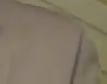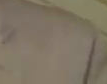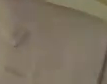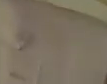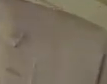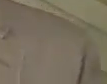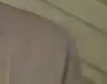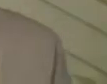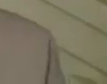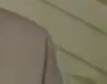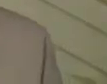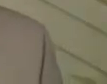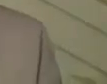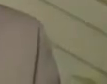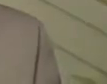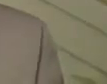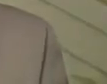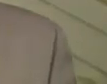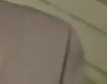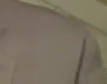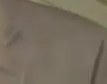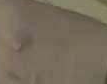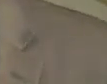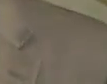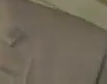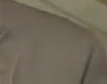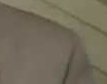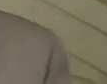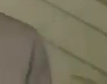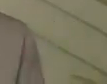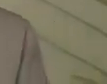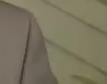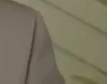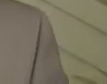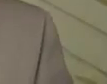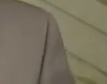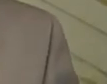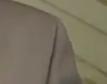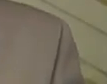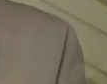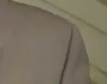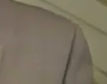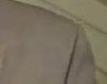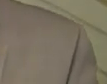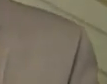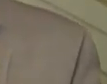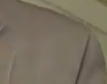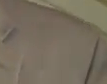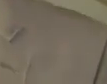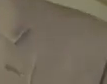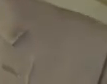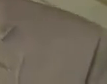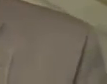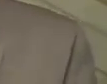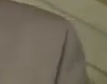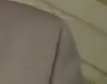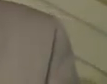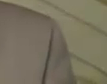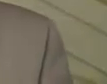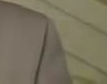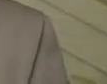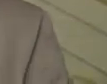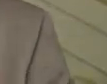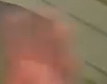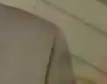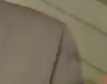have a seat. I am Reverend Alejandro Scotto, for those of you that don't know me. Reverend Dr. Kevin Downer and